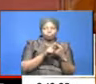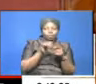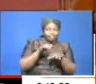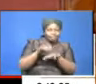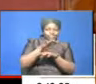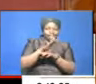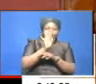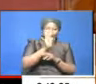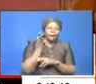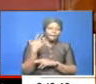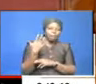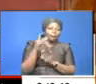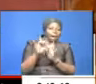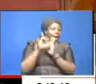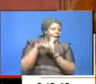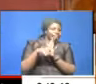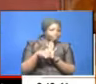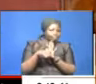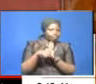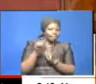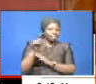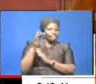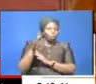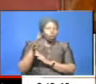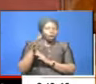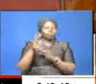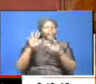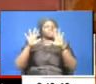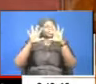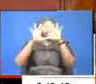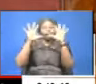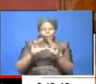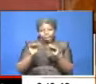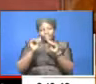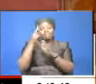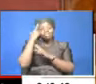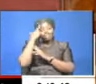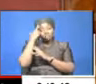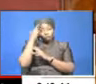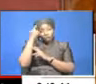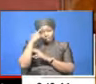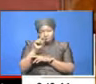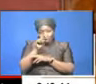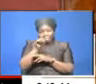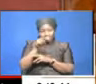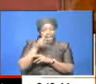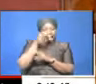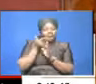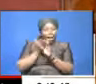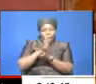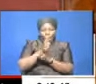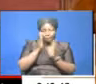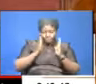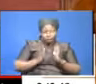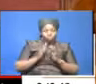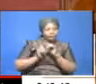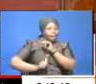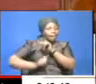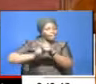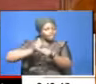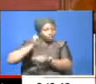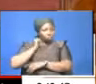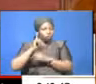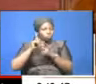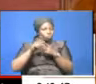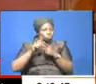later. Counsel summarized the reasons for the respondent's refusal to clear the complainant